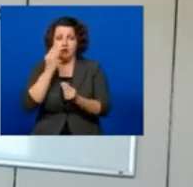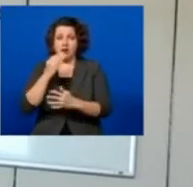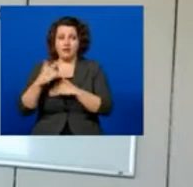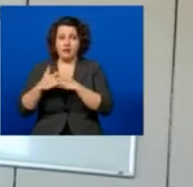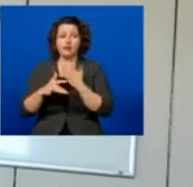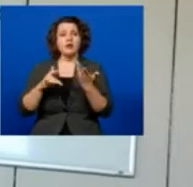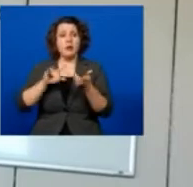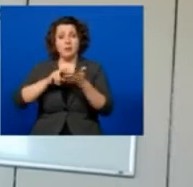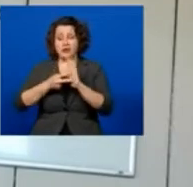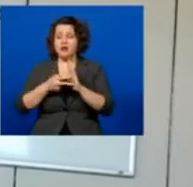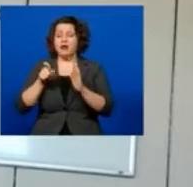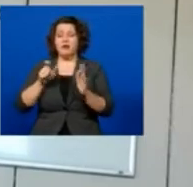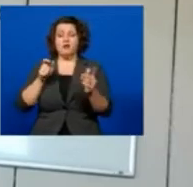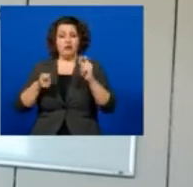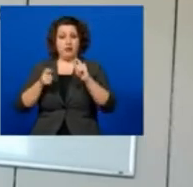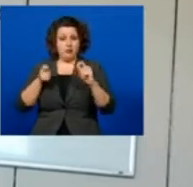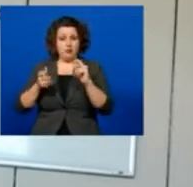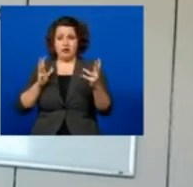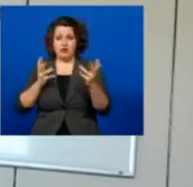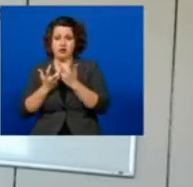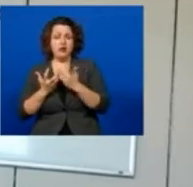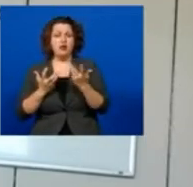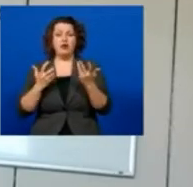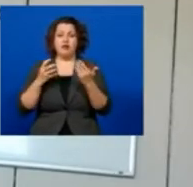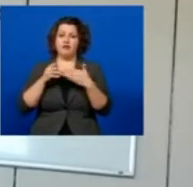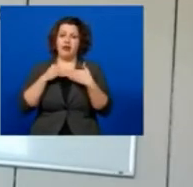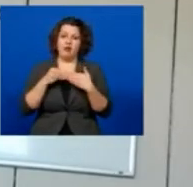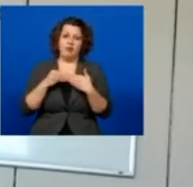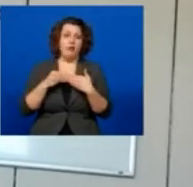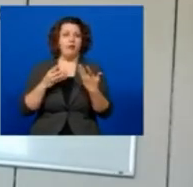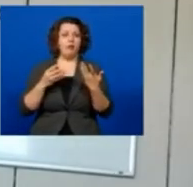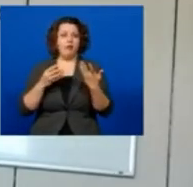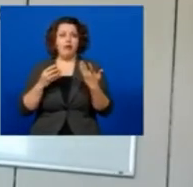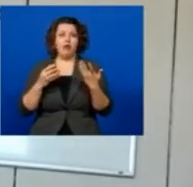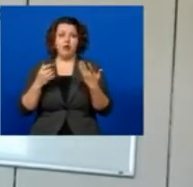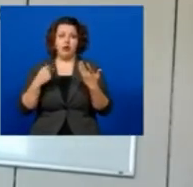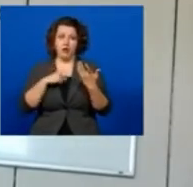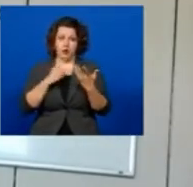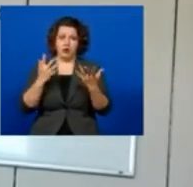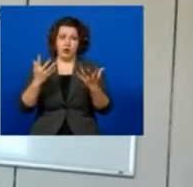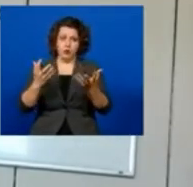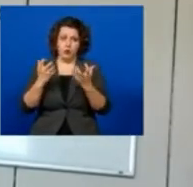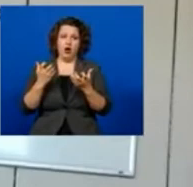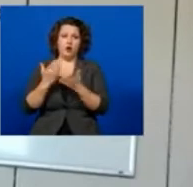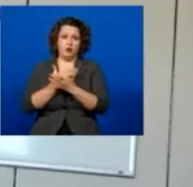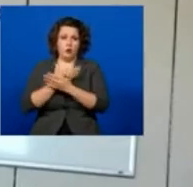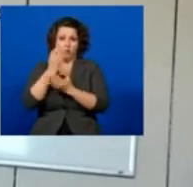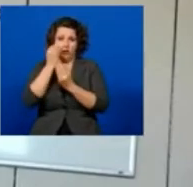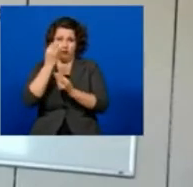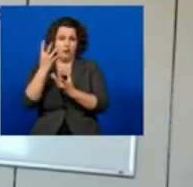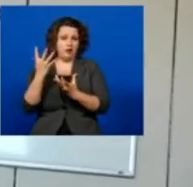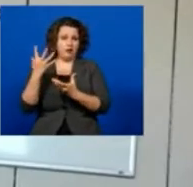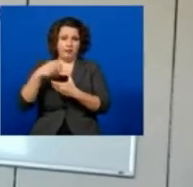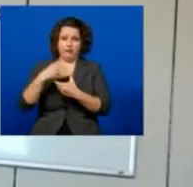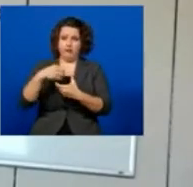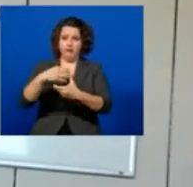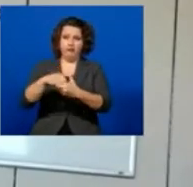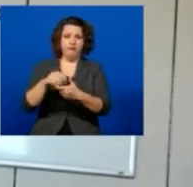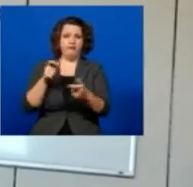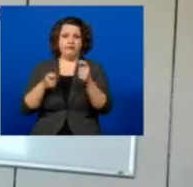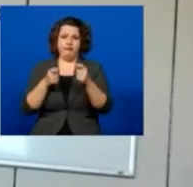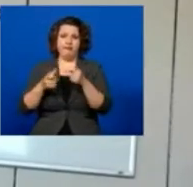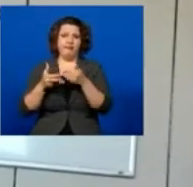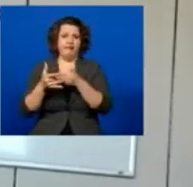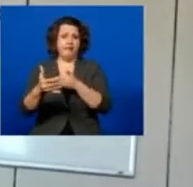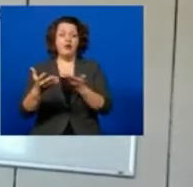to make adjustments. It means that we have to be flexible, and we want to incorporate new information and adjustments as we move